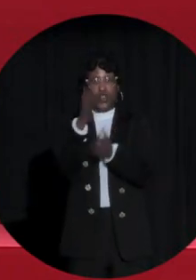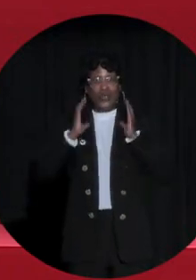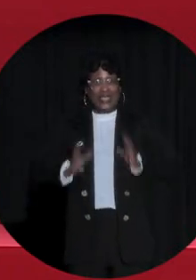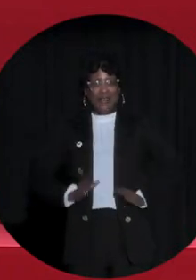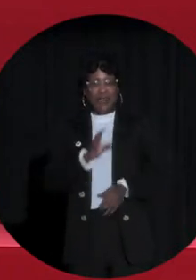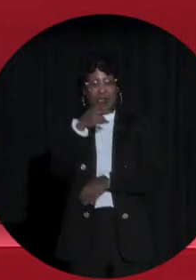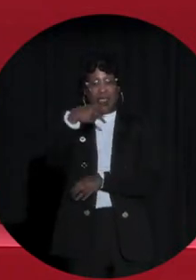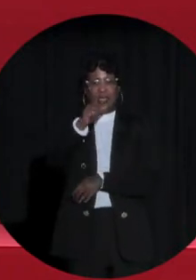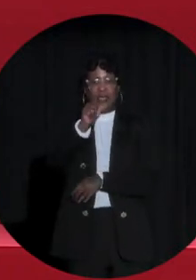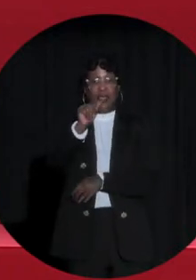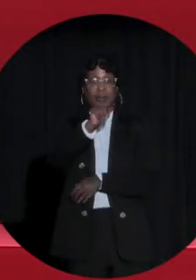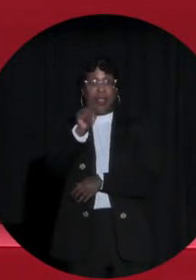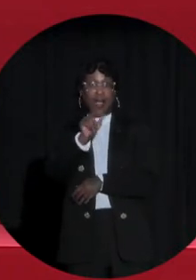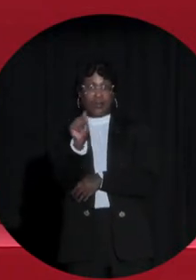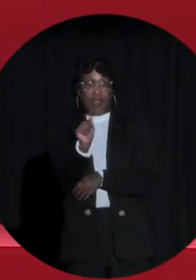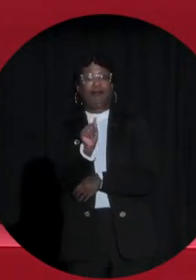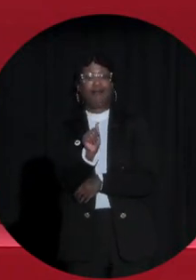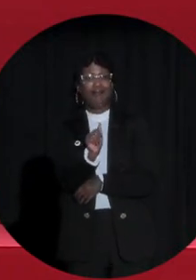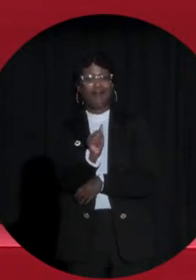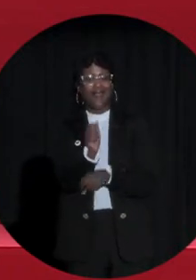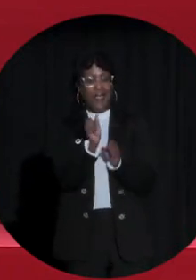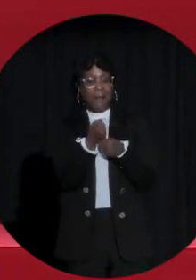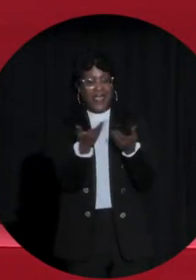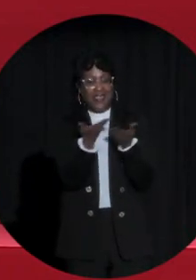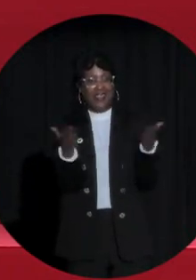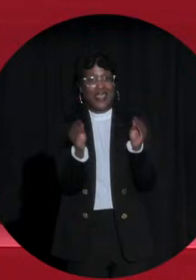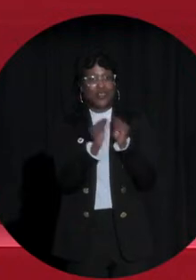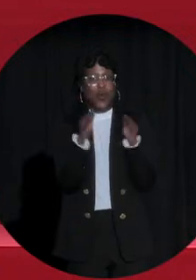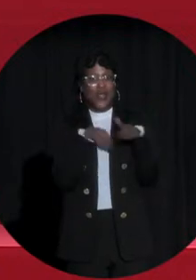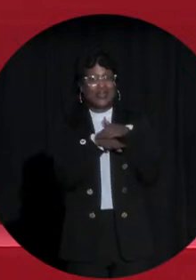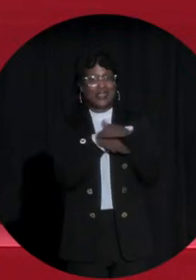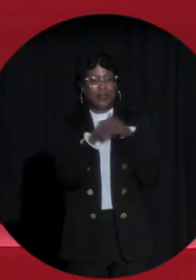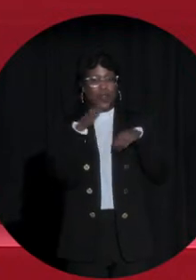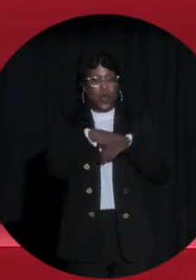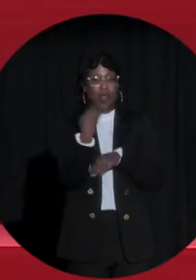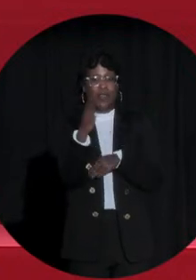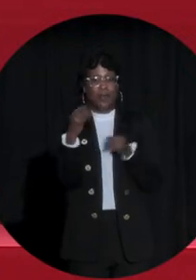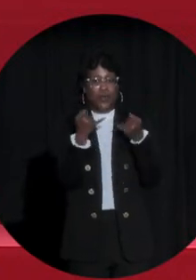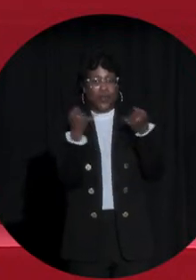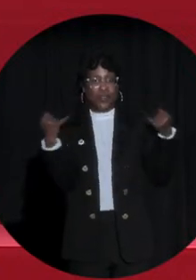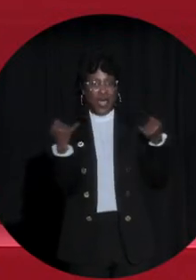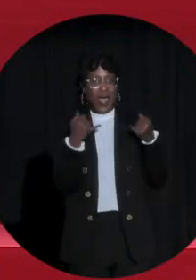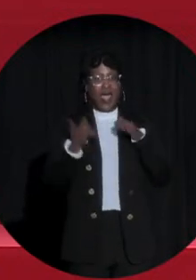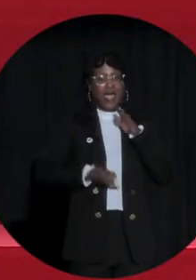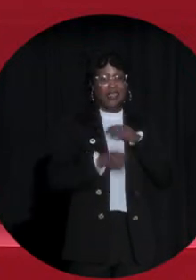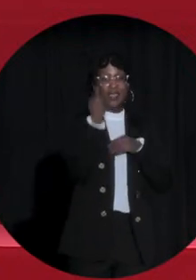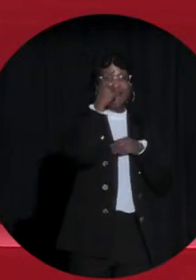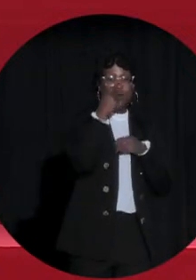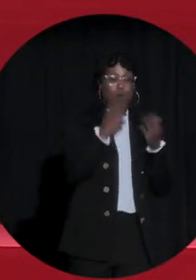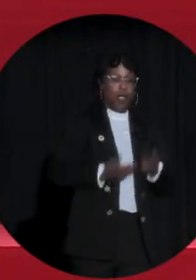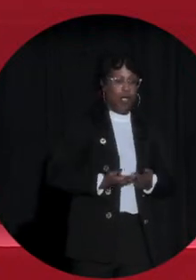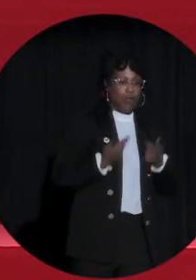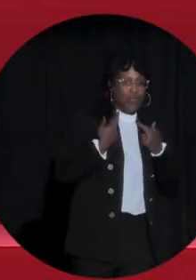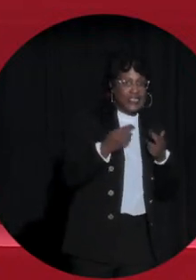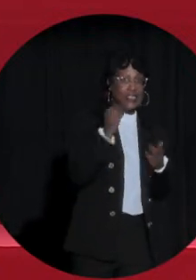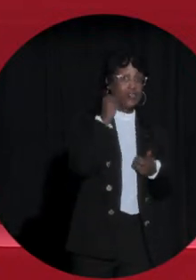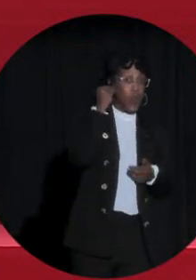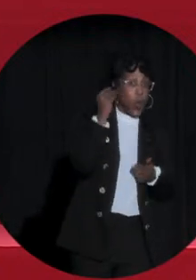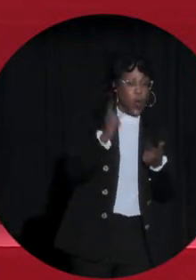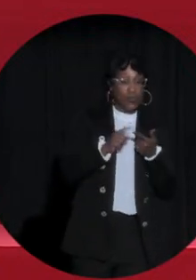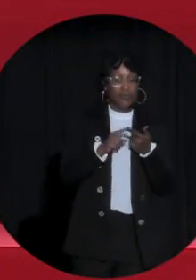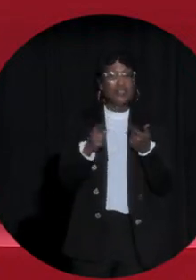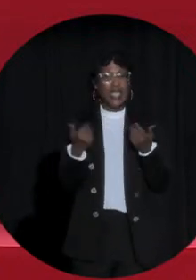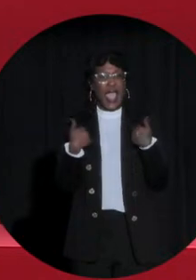stops along the blue line walkable and bikeable, creating new buildings for amenities, new homes and residents, and new places to